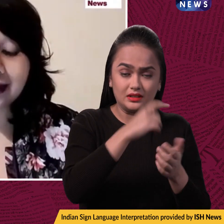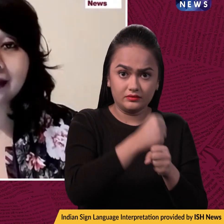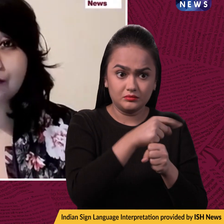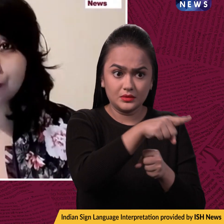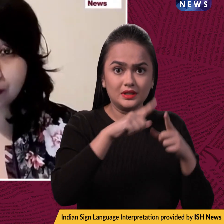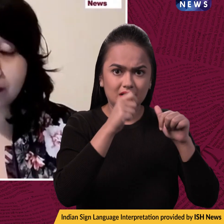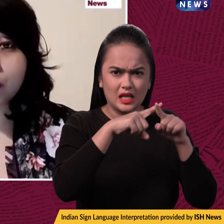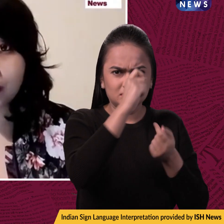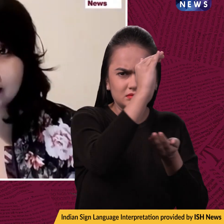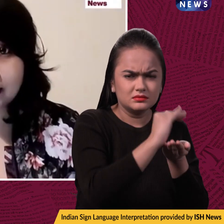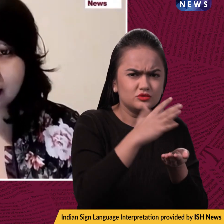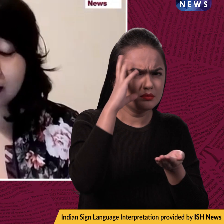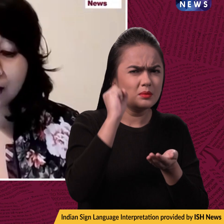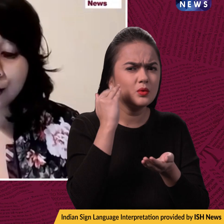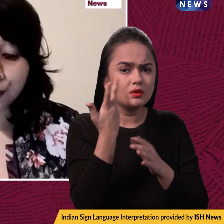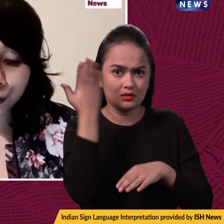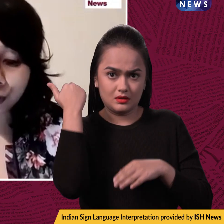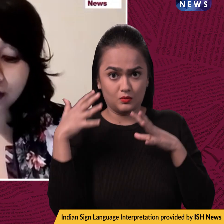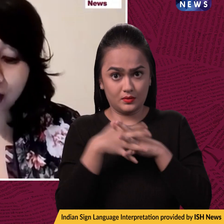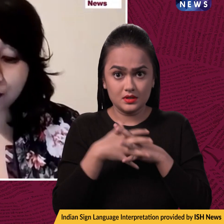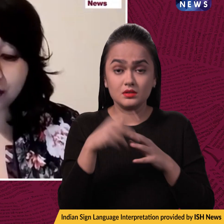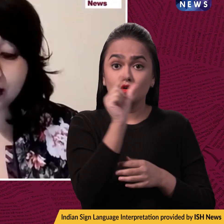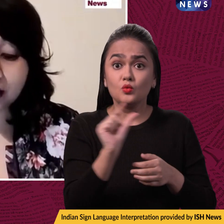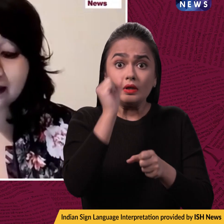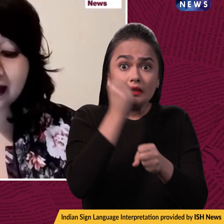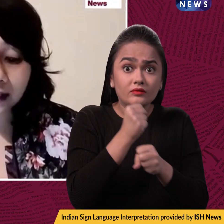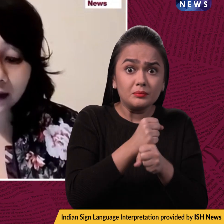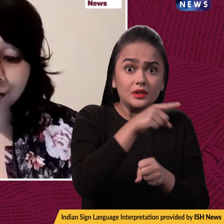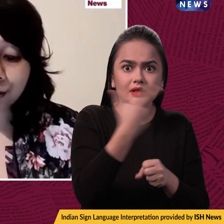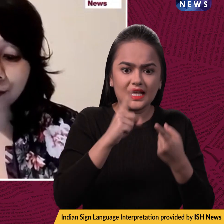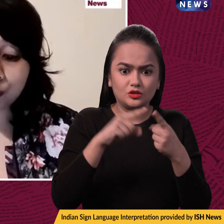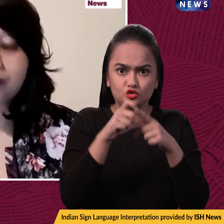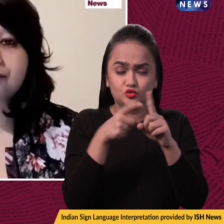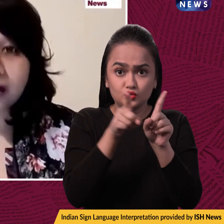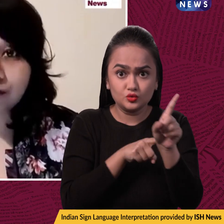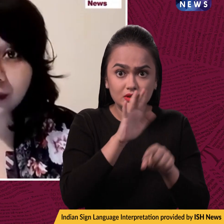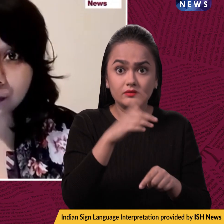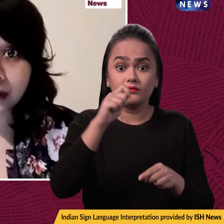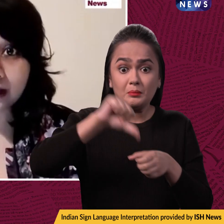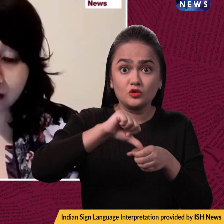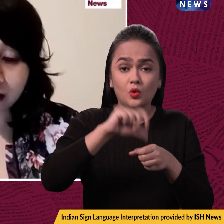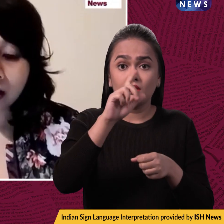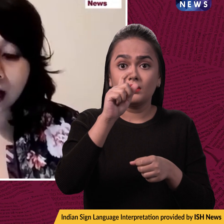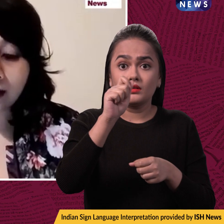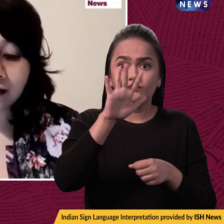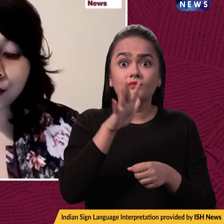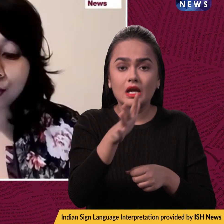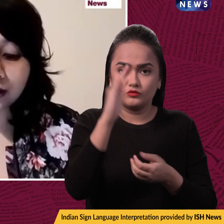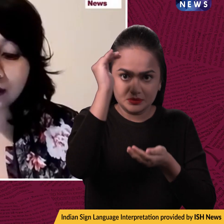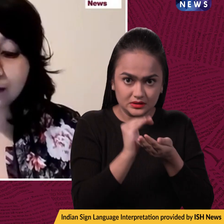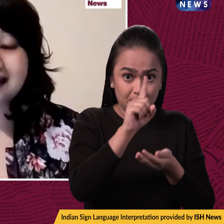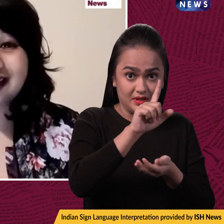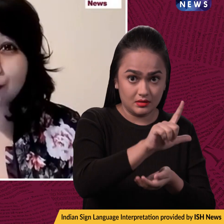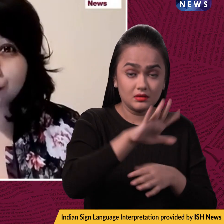reduced their taxes. If you remember, on Wednesday, the union government had cut excise duty on petrol by 5 rupees per litre and that